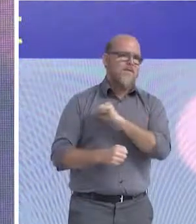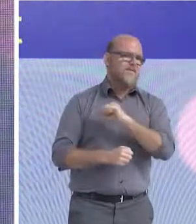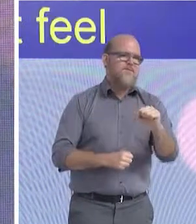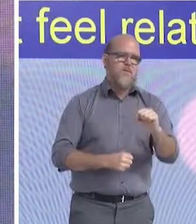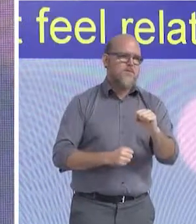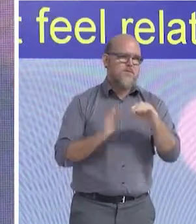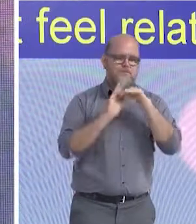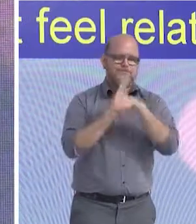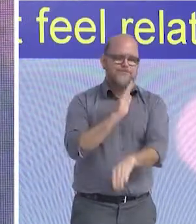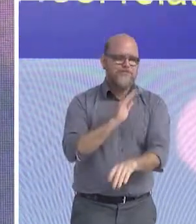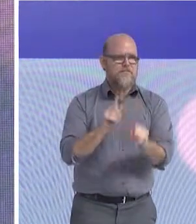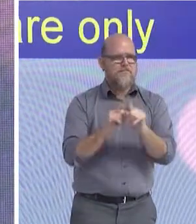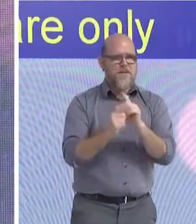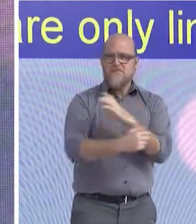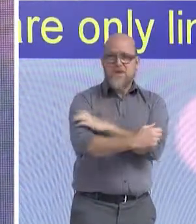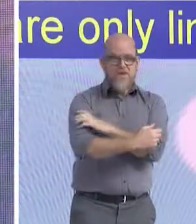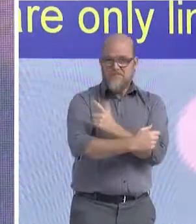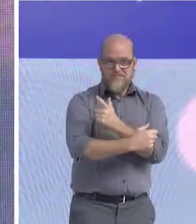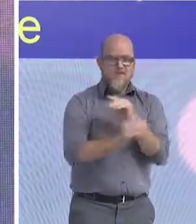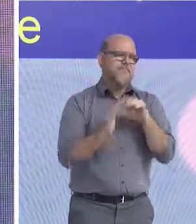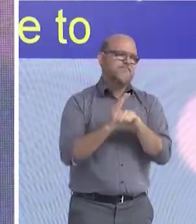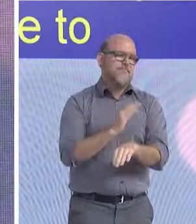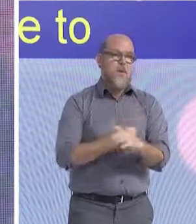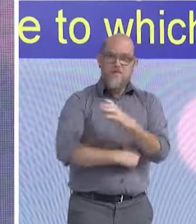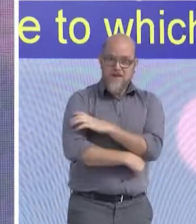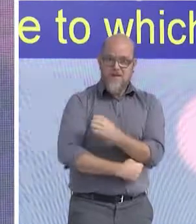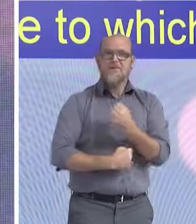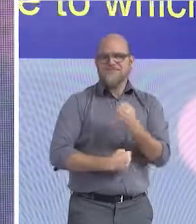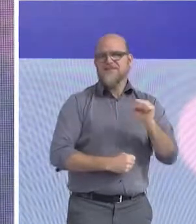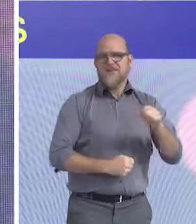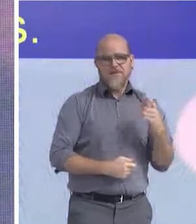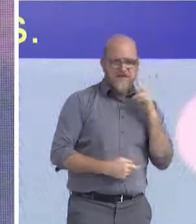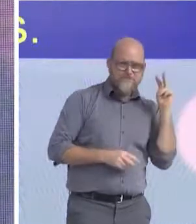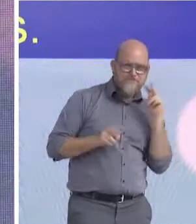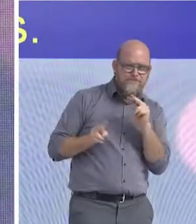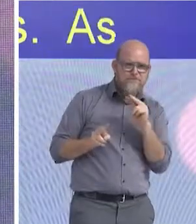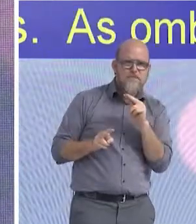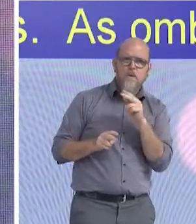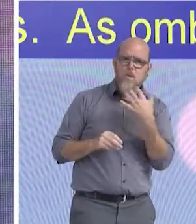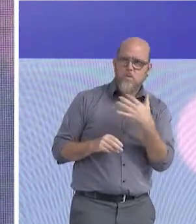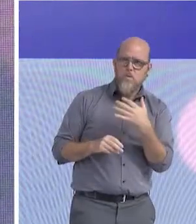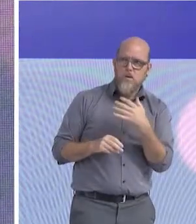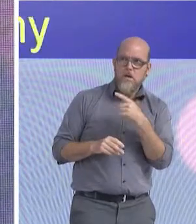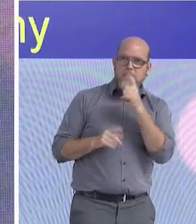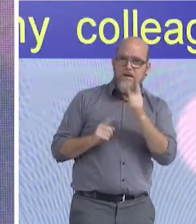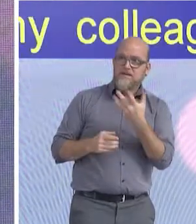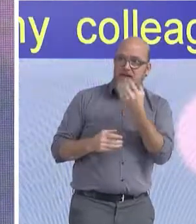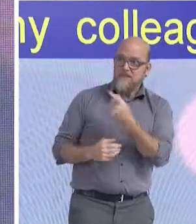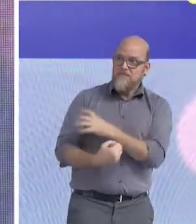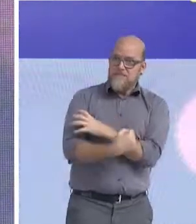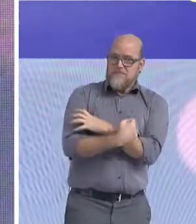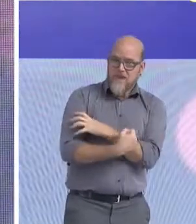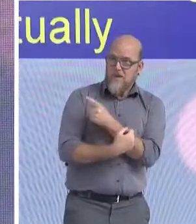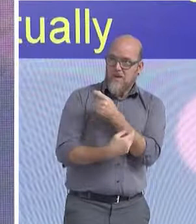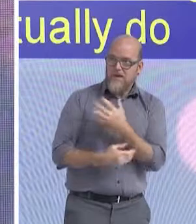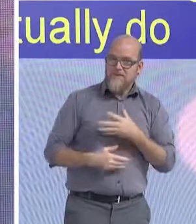degree to which you feel powerless. As ombudsman, like most of my colleagues, nobody has to actually do what I ask